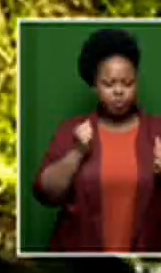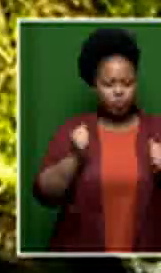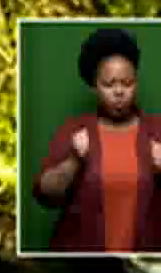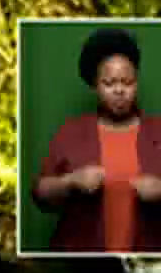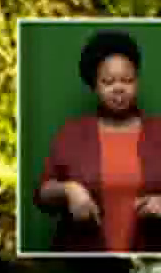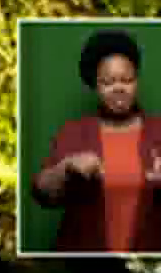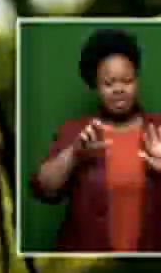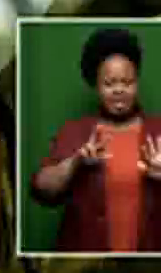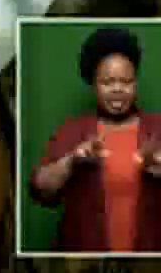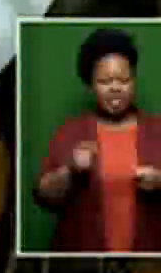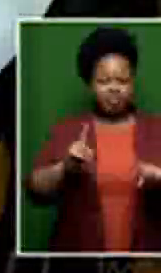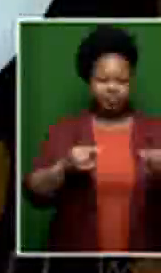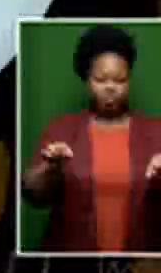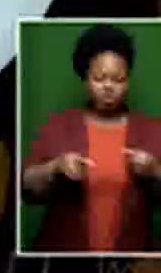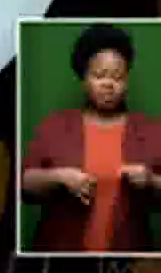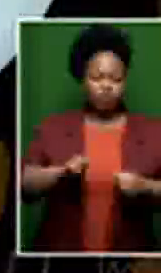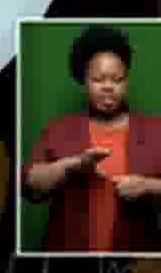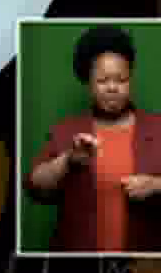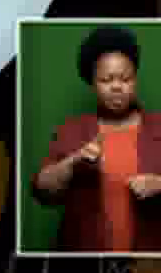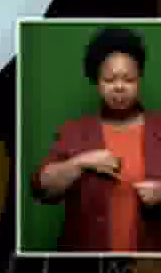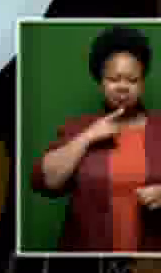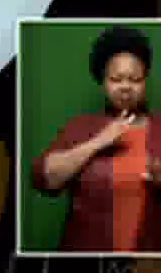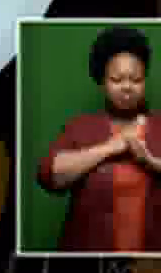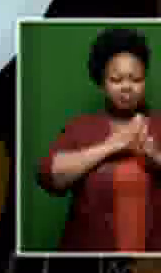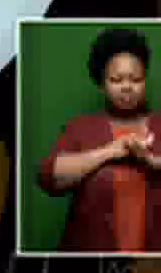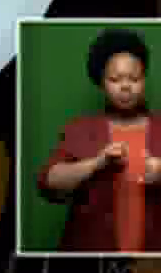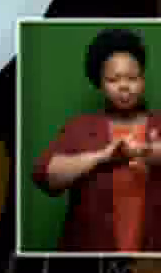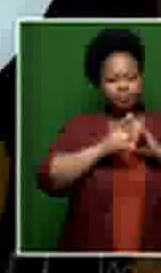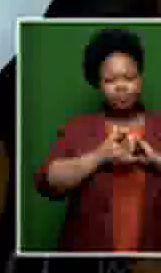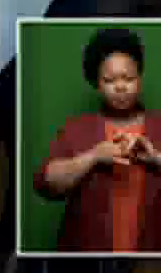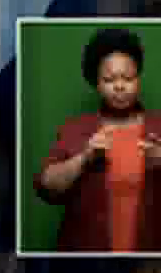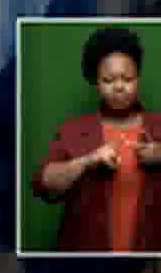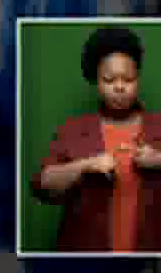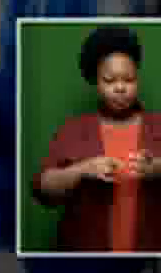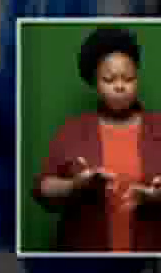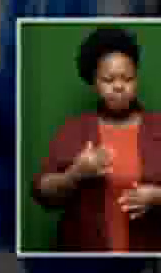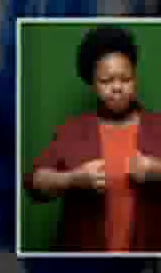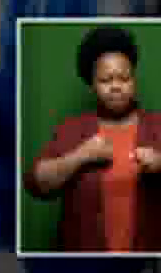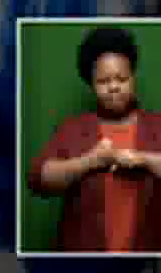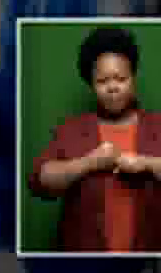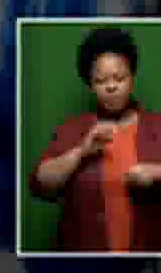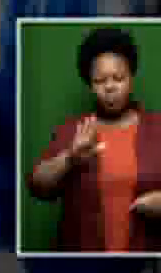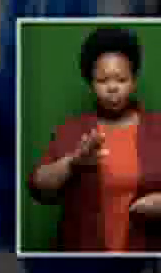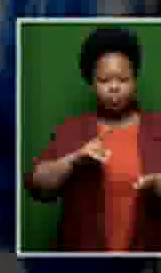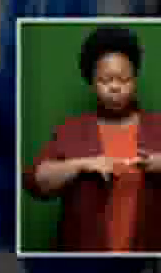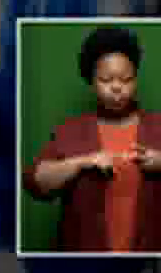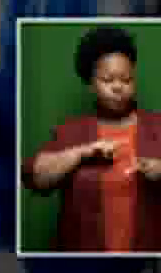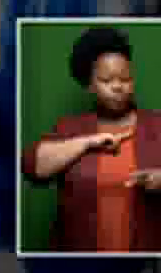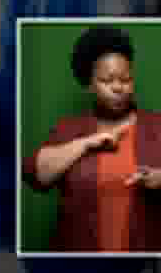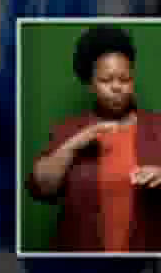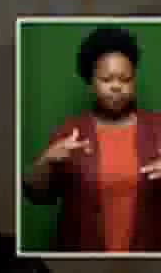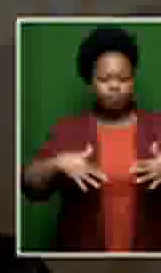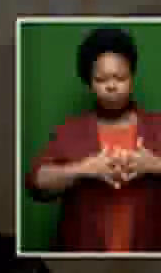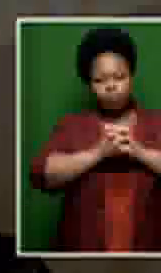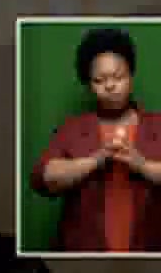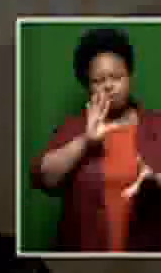The 8-track EP is described as intimate and romantic project that culminates a year's worth of ideas which came together to form